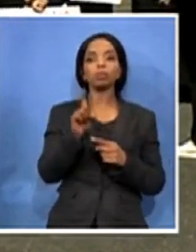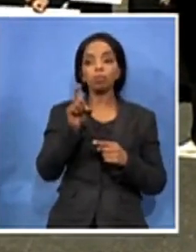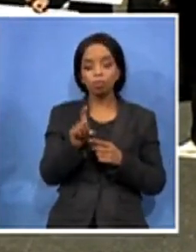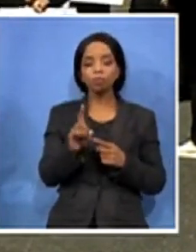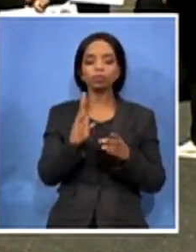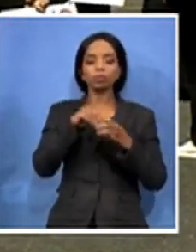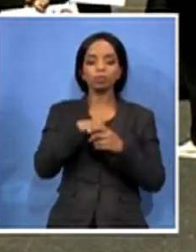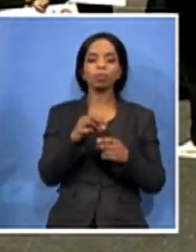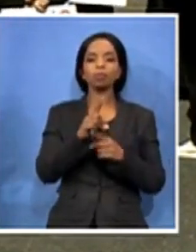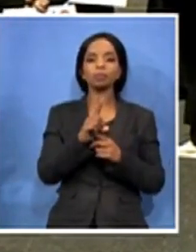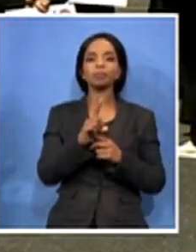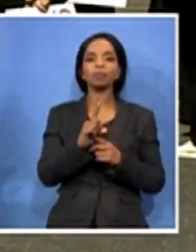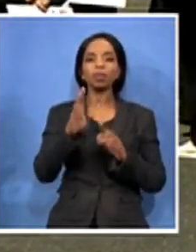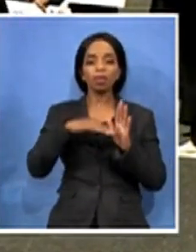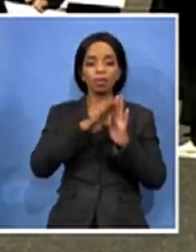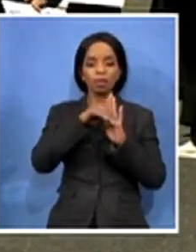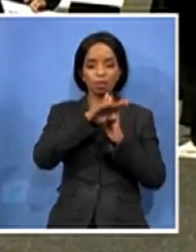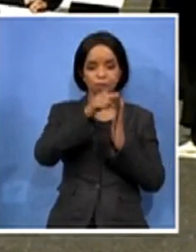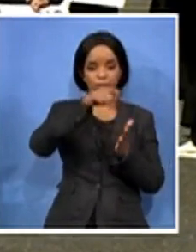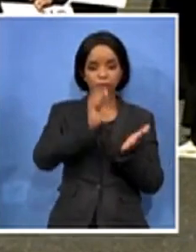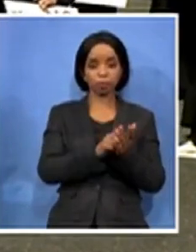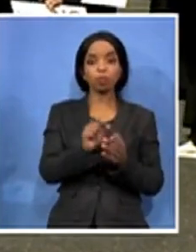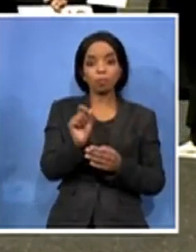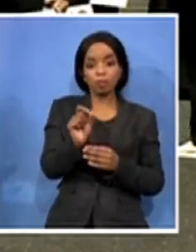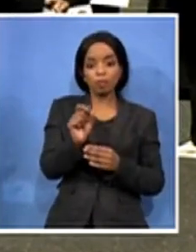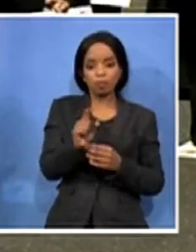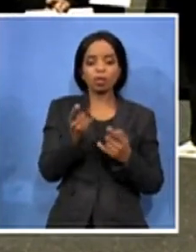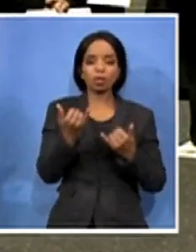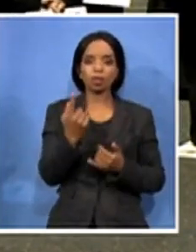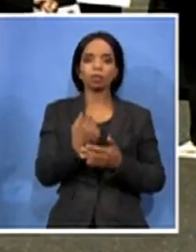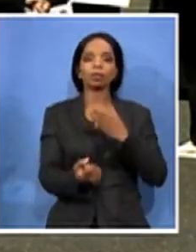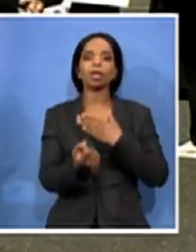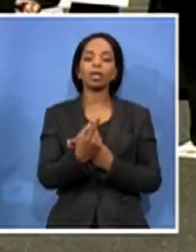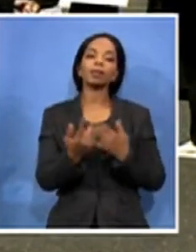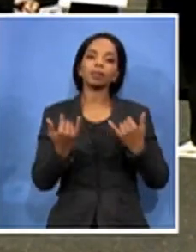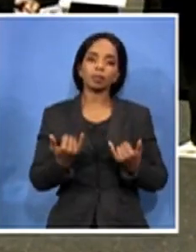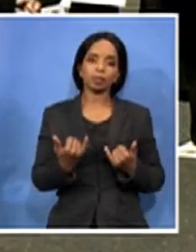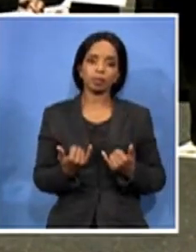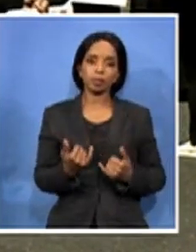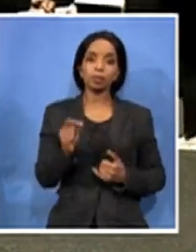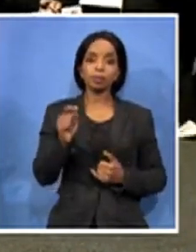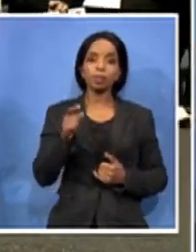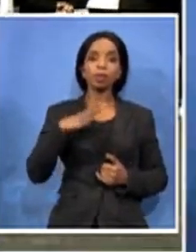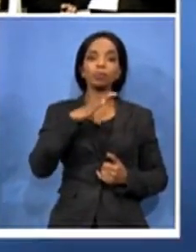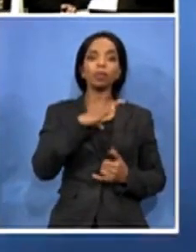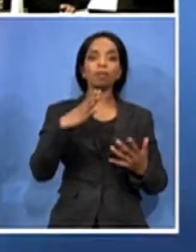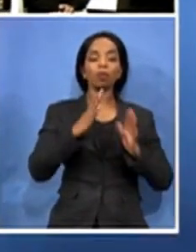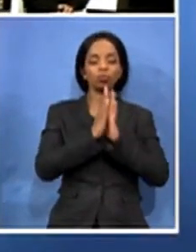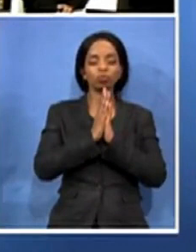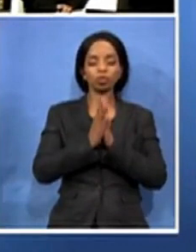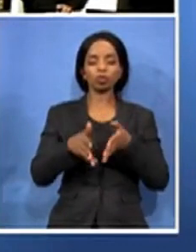silent protest taking place under the banner of the South African Council of Churches here outside the St. George's Cathedral this afternoon.